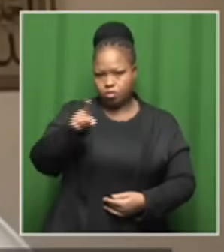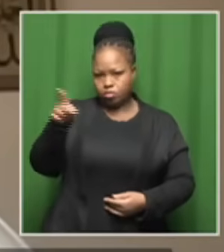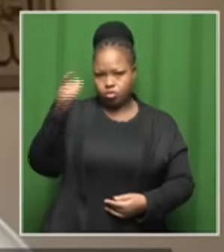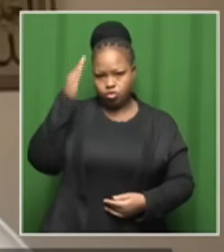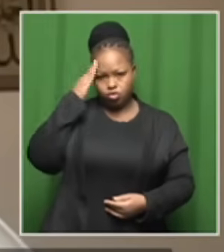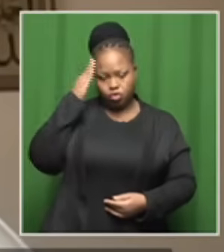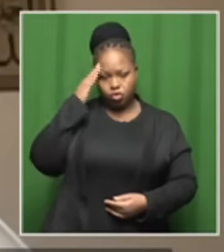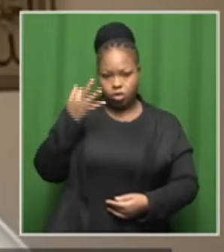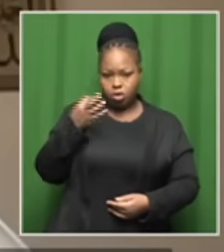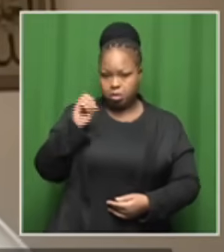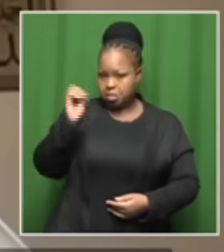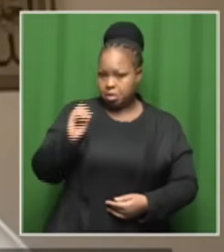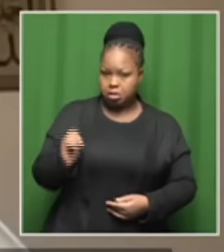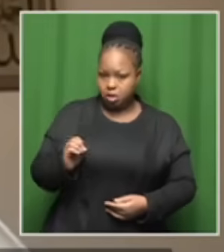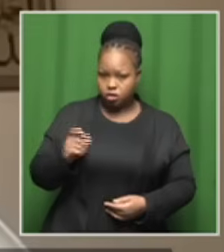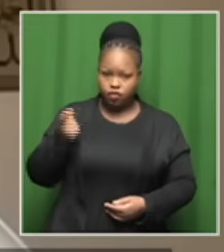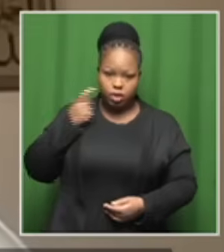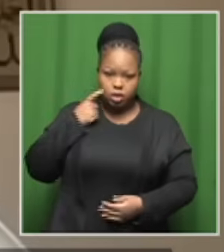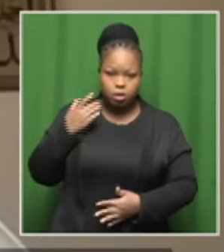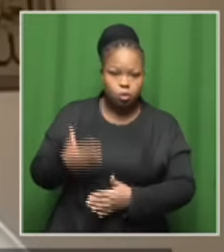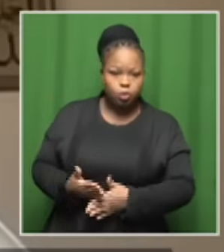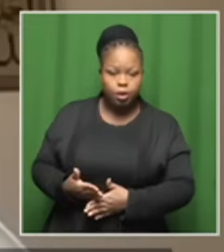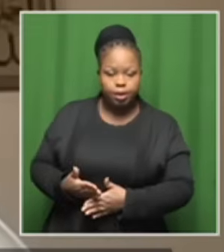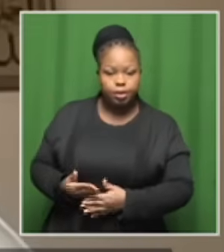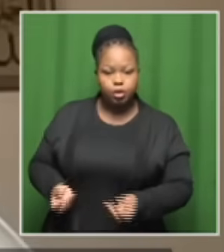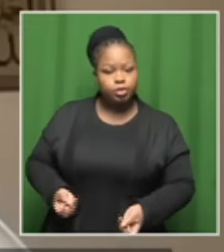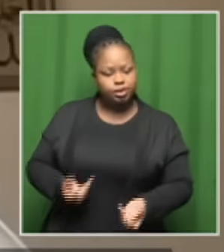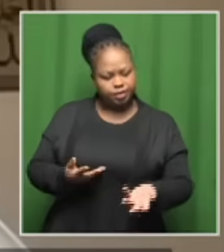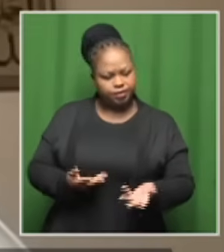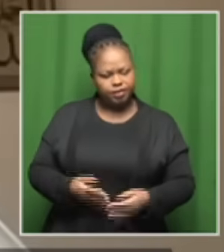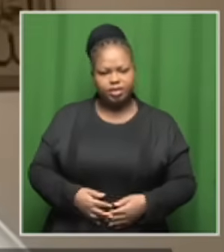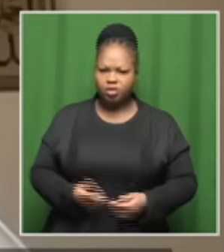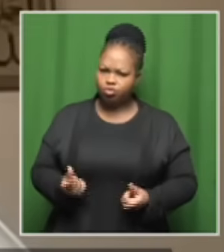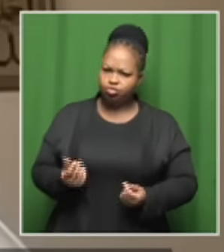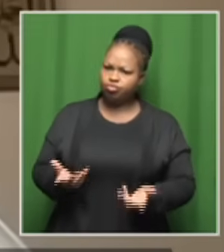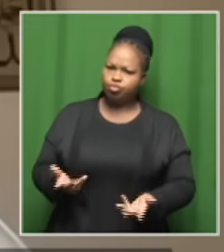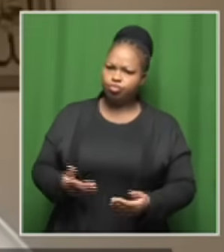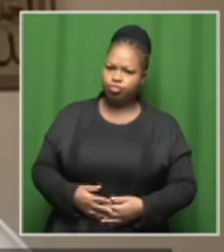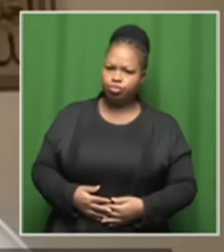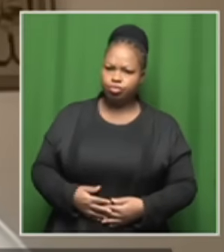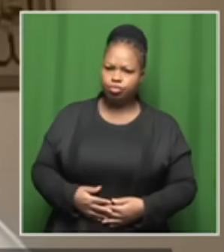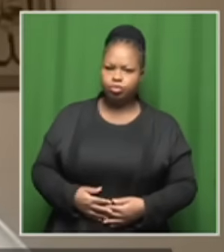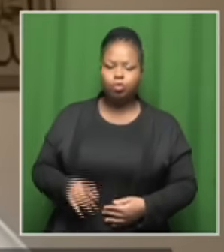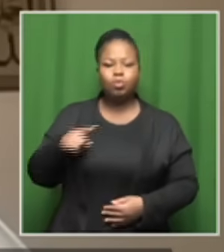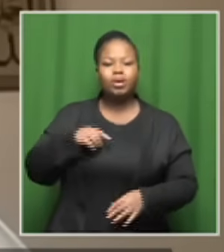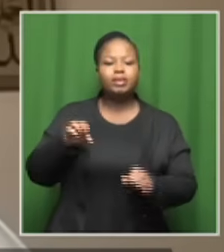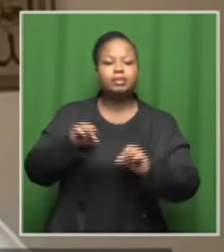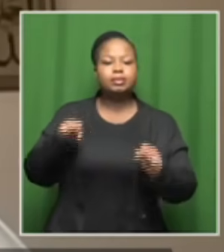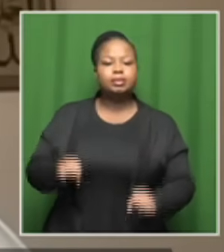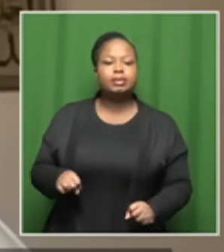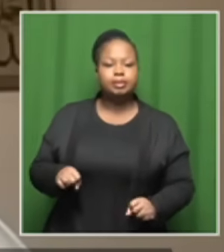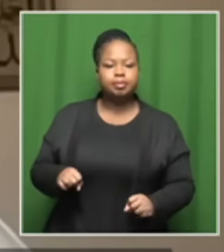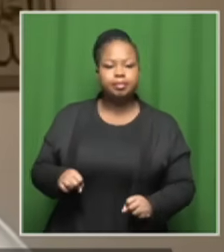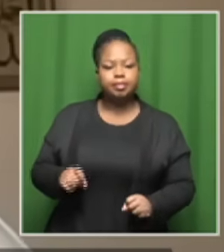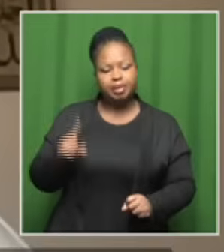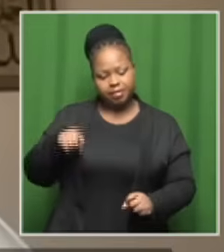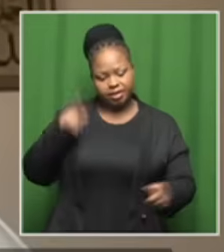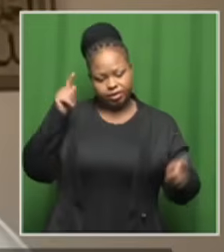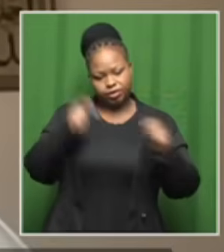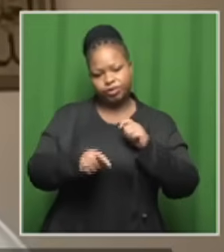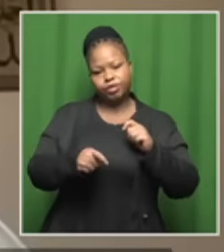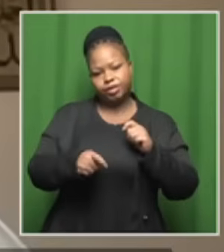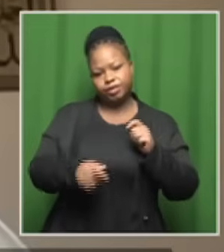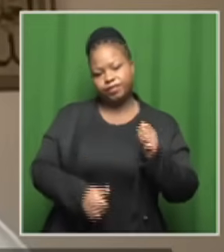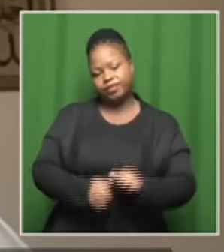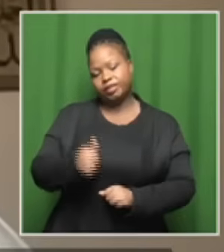the 30% of easy work that you need to do, that's what they will do. It's the system that needs to shape